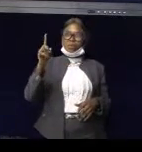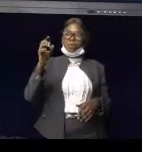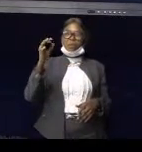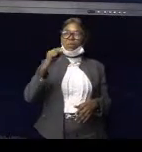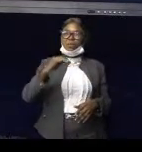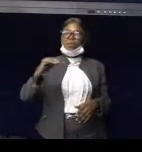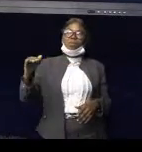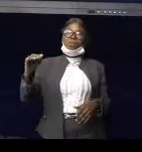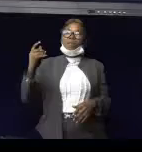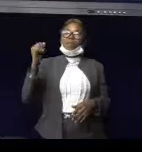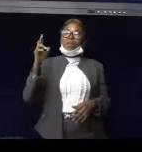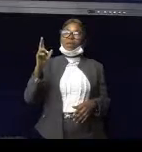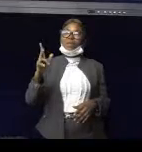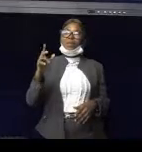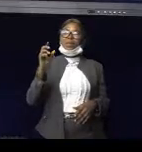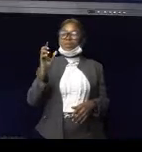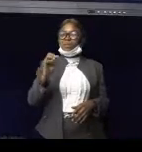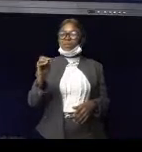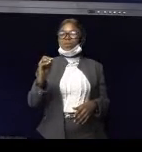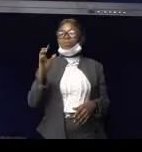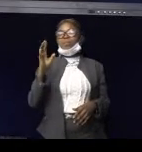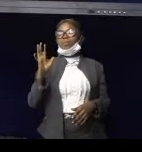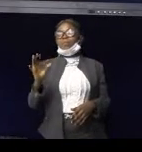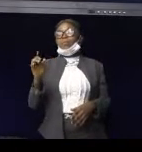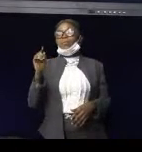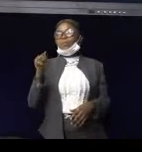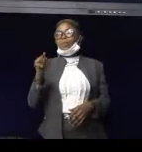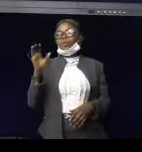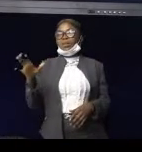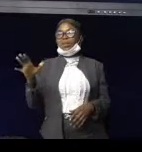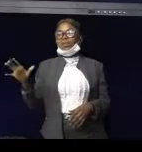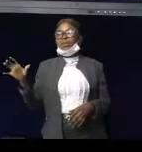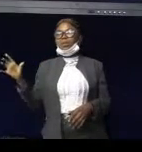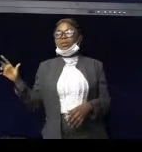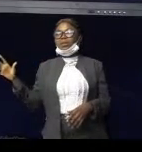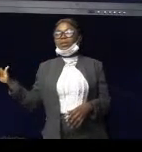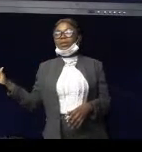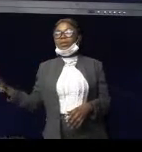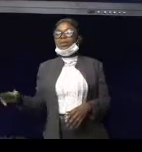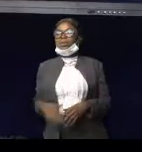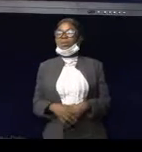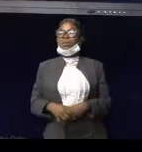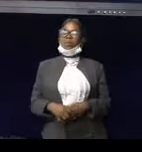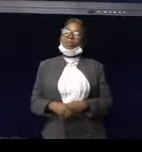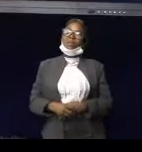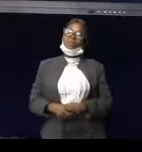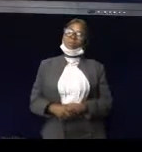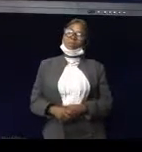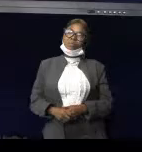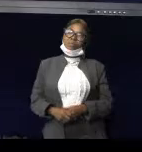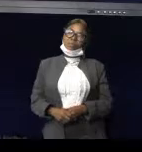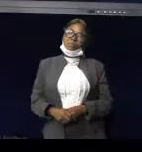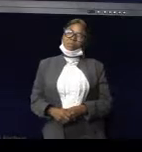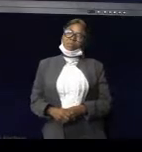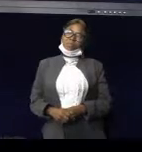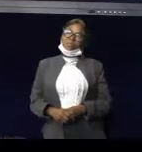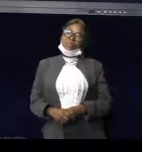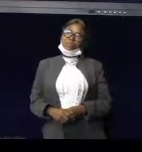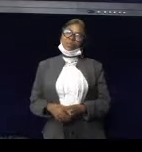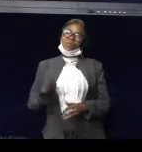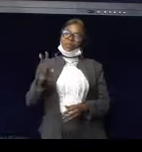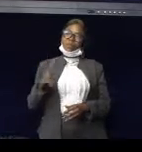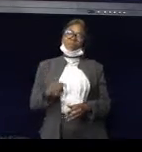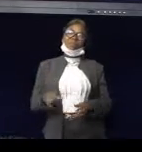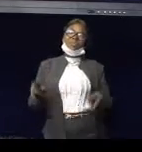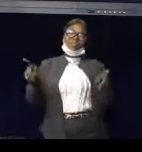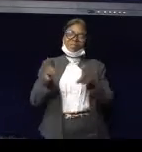other time you got your 1/3 to be 0.33333. That is 3/9. The lowest form is 1 over 3. 4